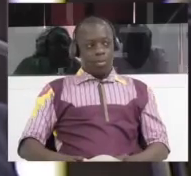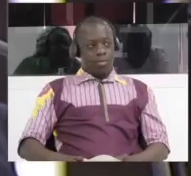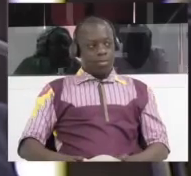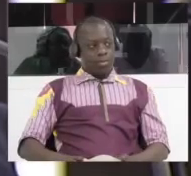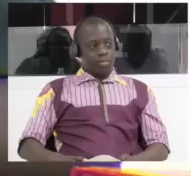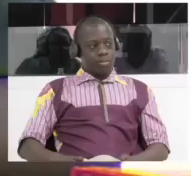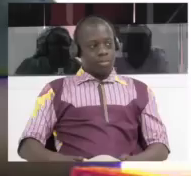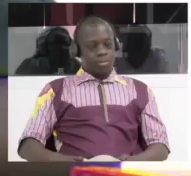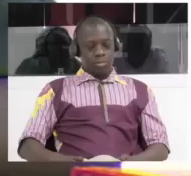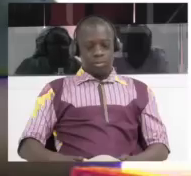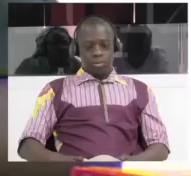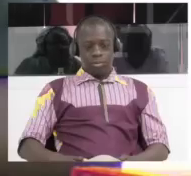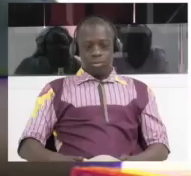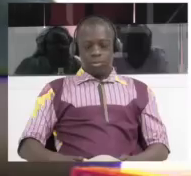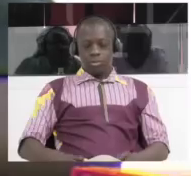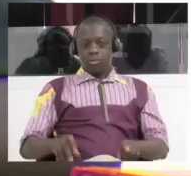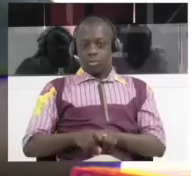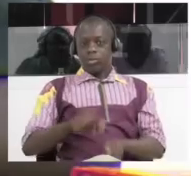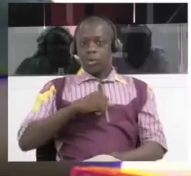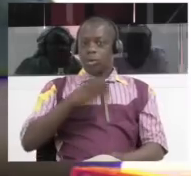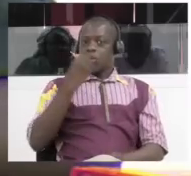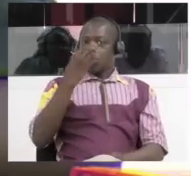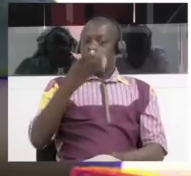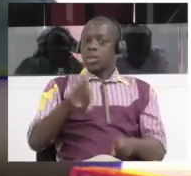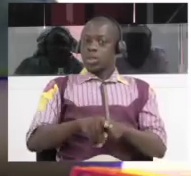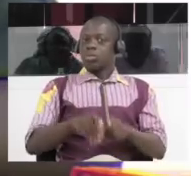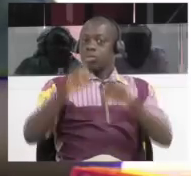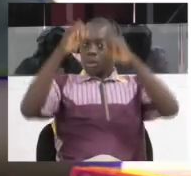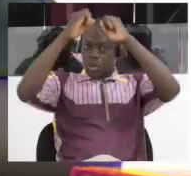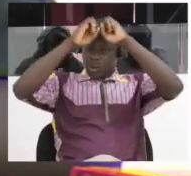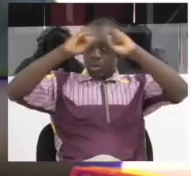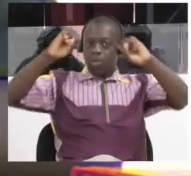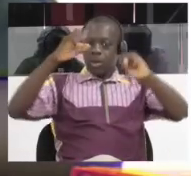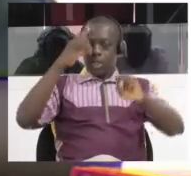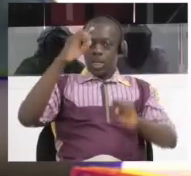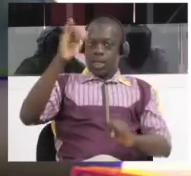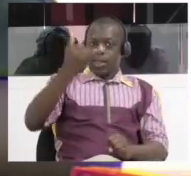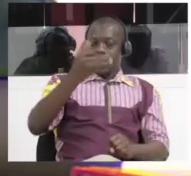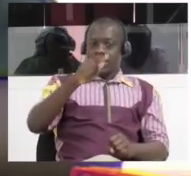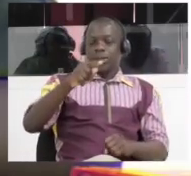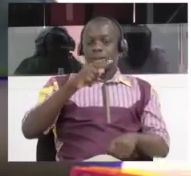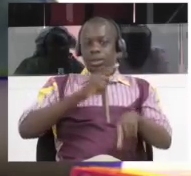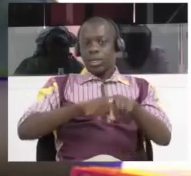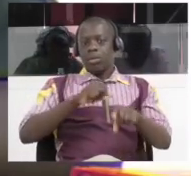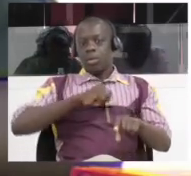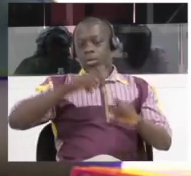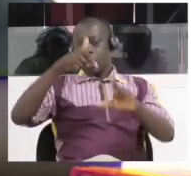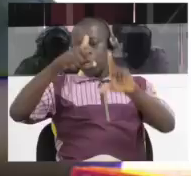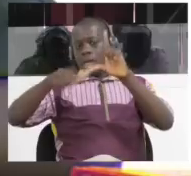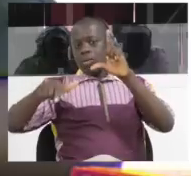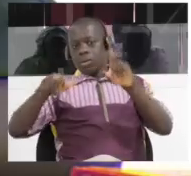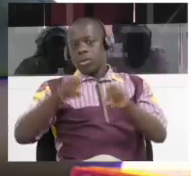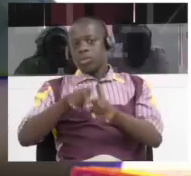Well, as I said, these were state agreements. And at the time, my level didn't allow